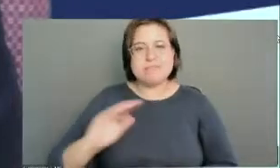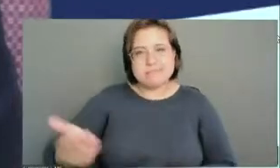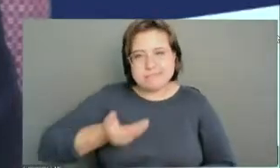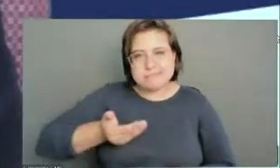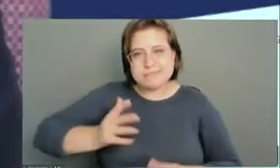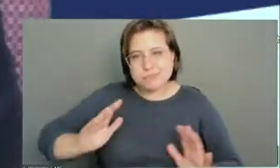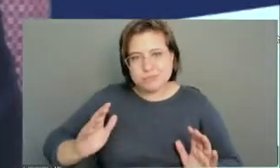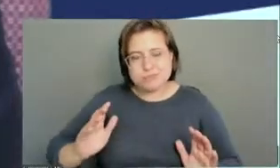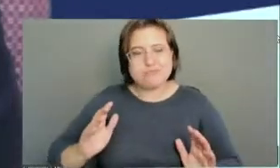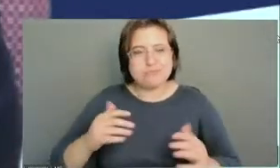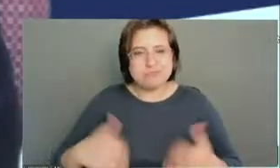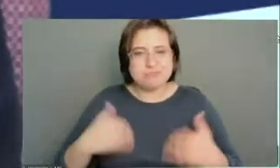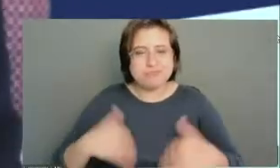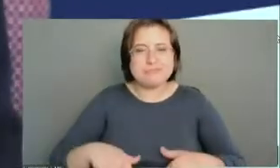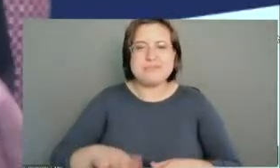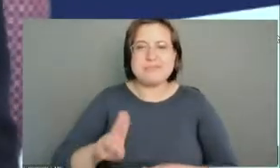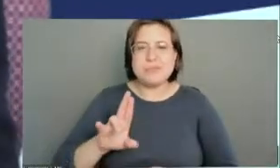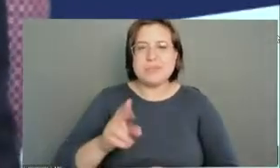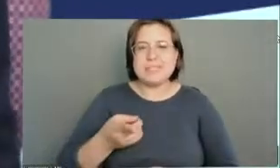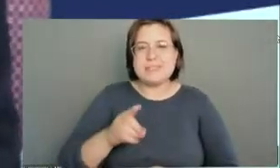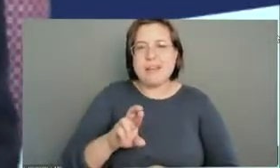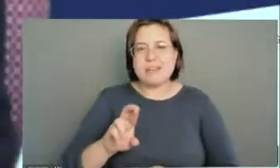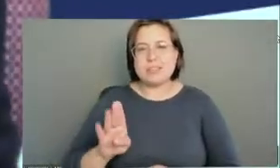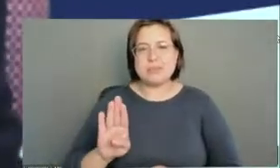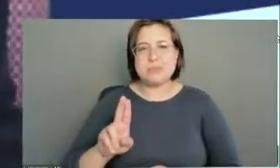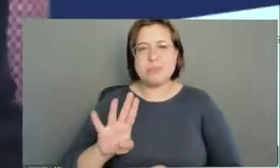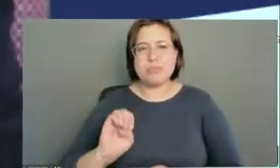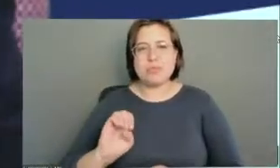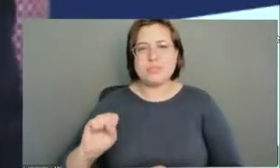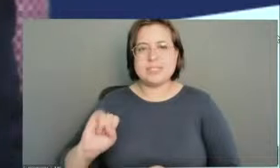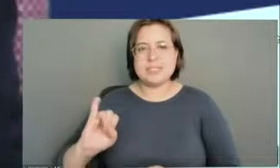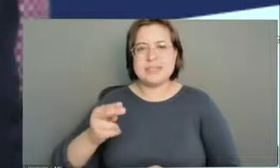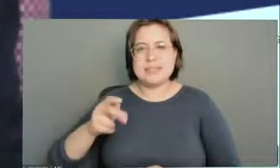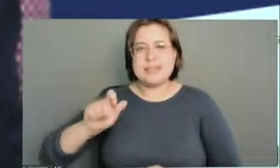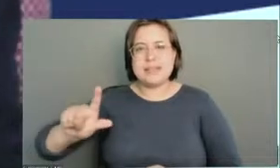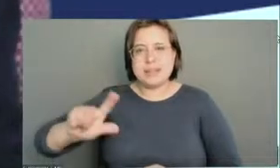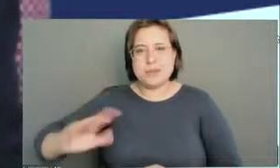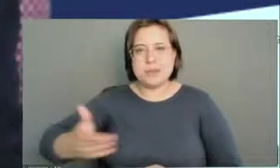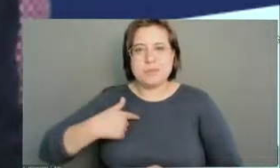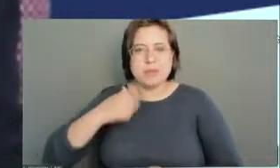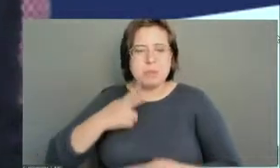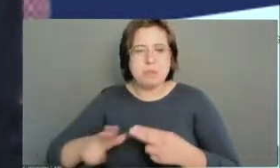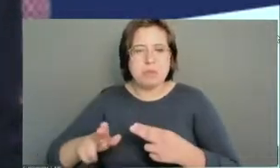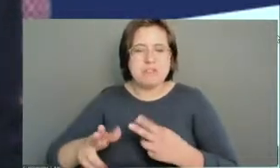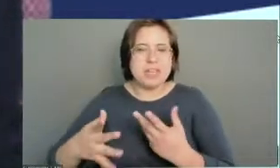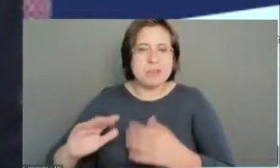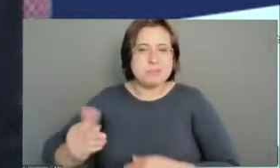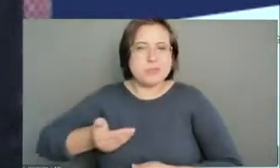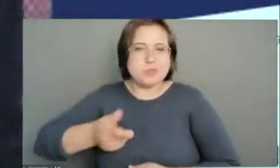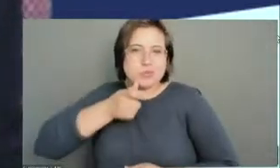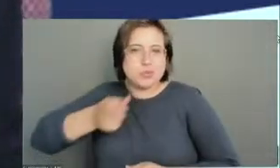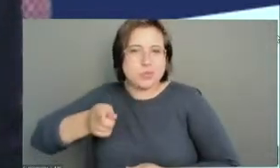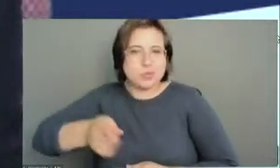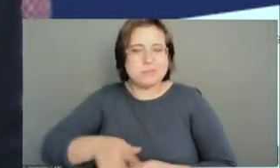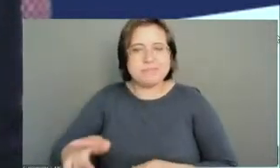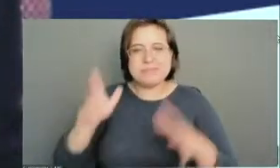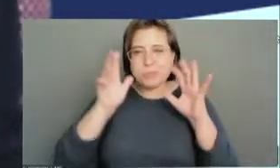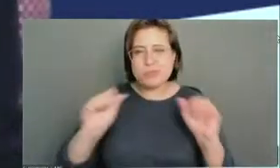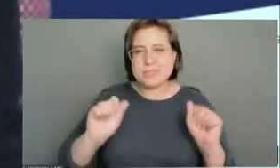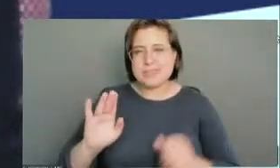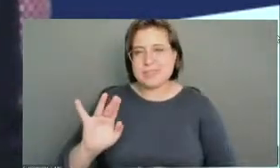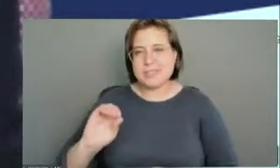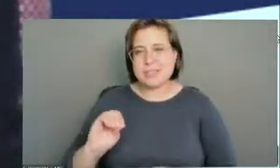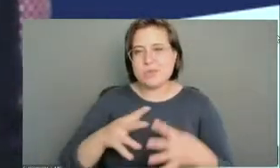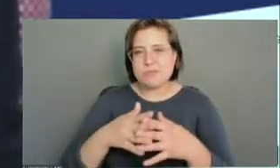Dr. Bruce Siegel to share a comment with us. Let me briefly introduce Dr. Siegel, who is the president and CEO of